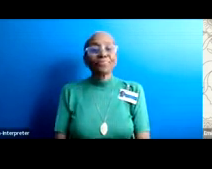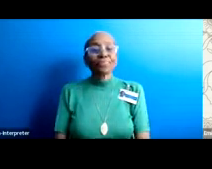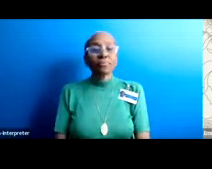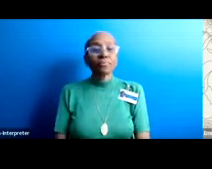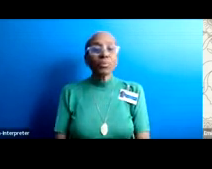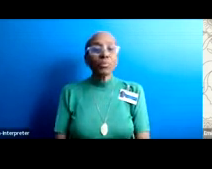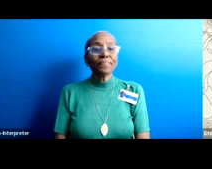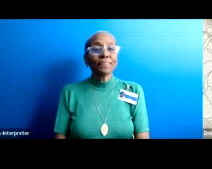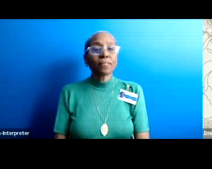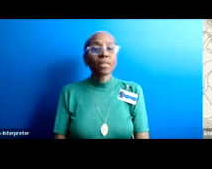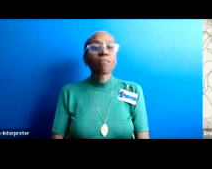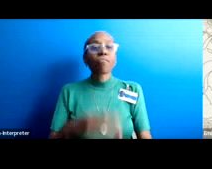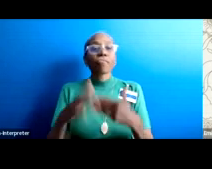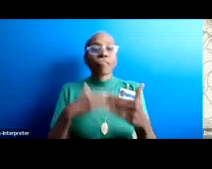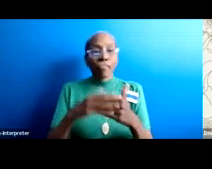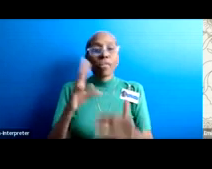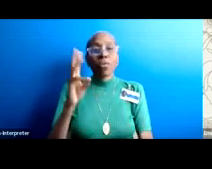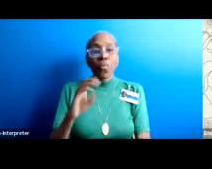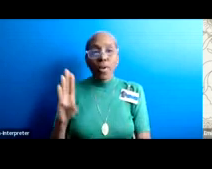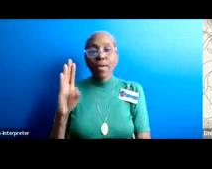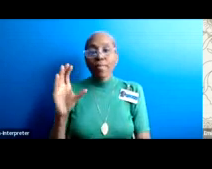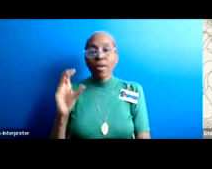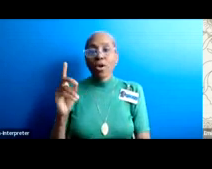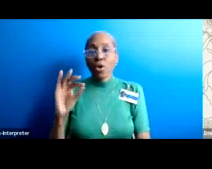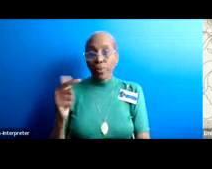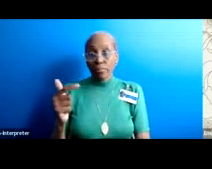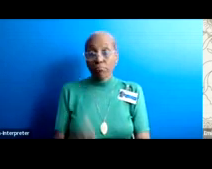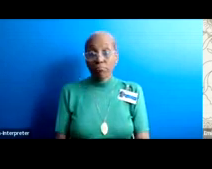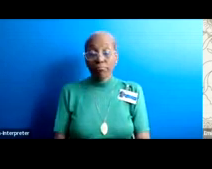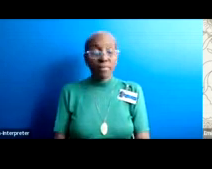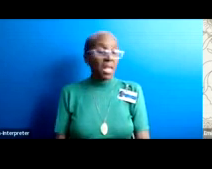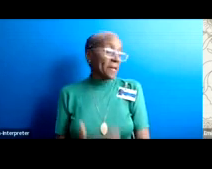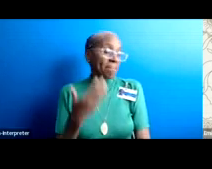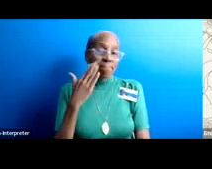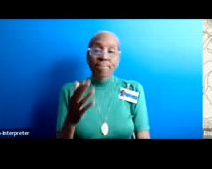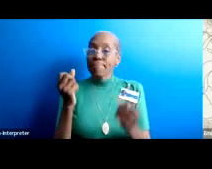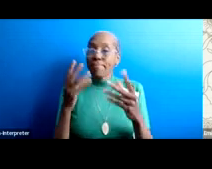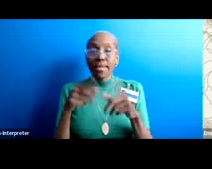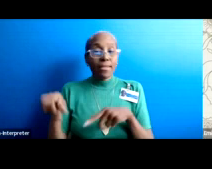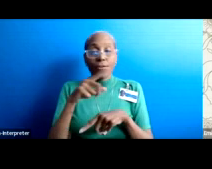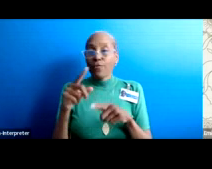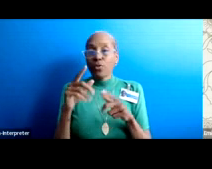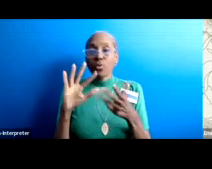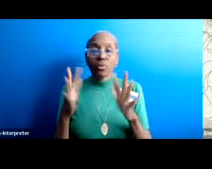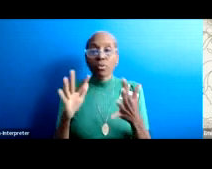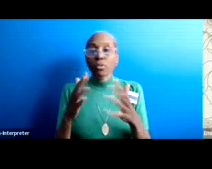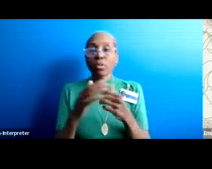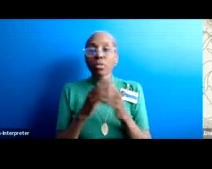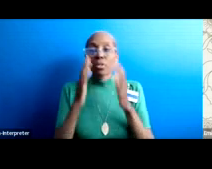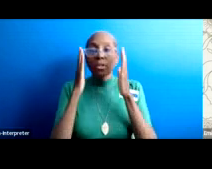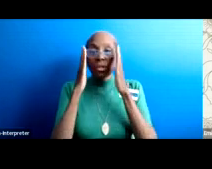Moving on to web coding. So I don't know if a lot of you are sort of